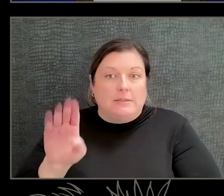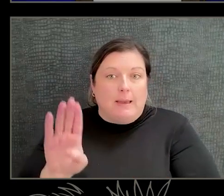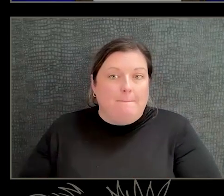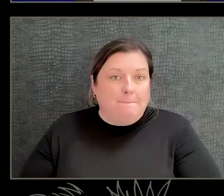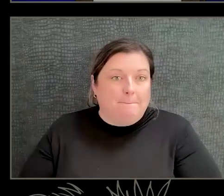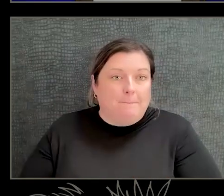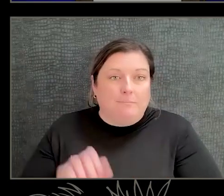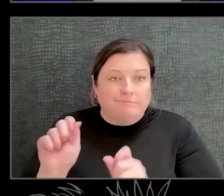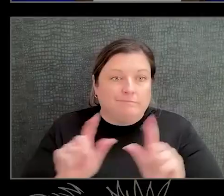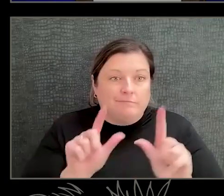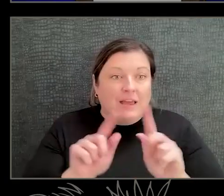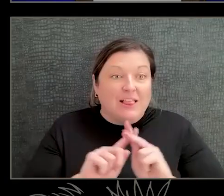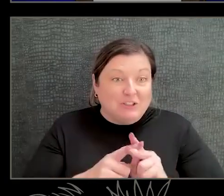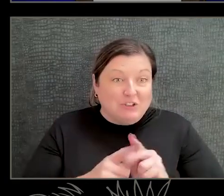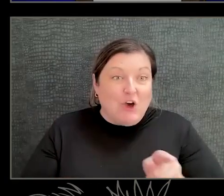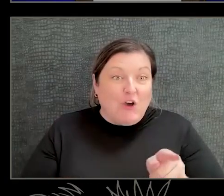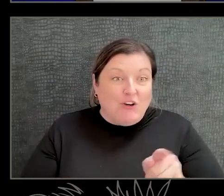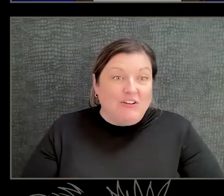And let's start.